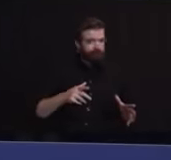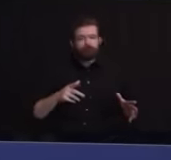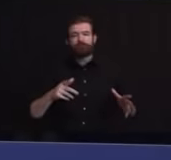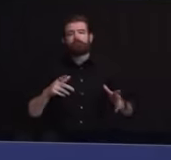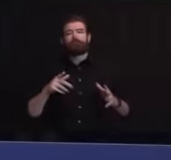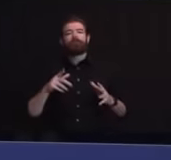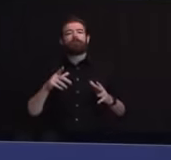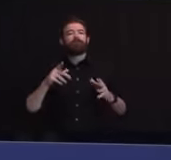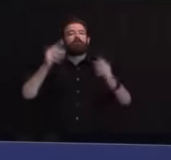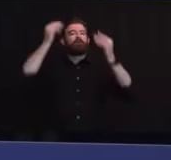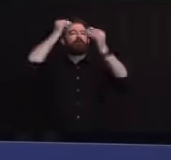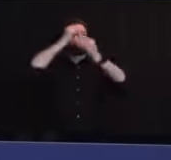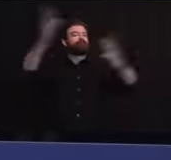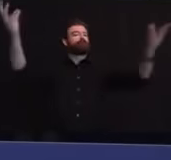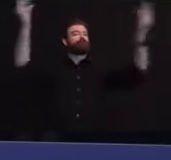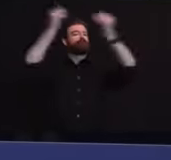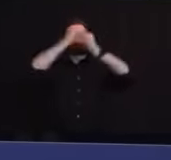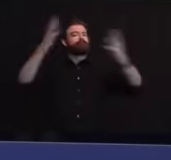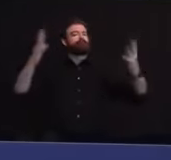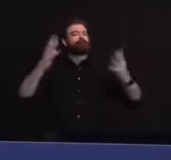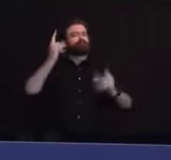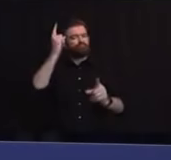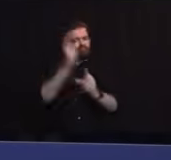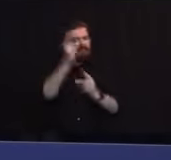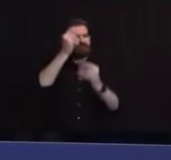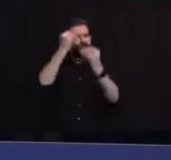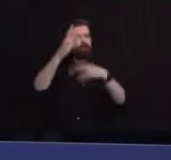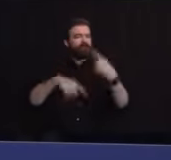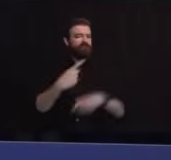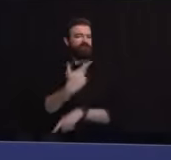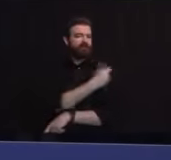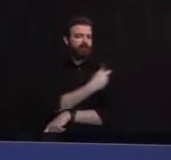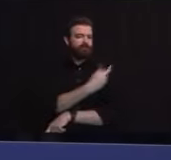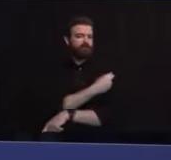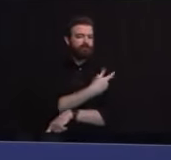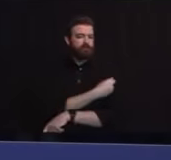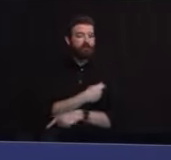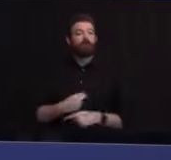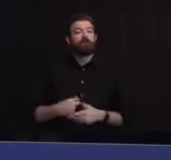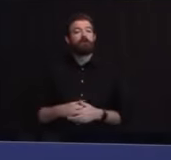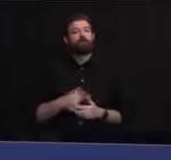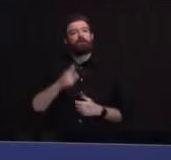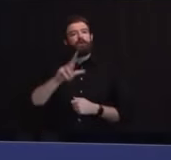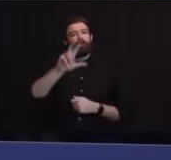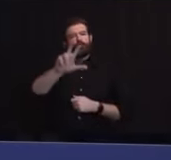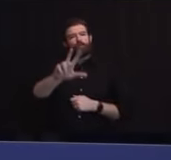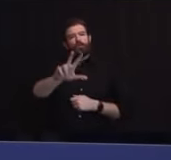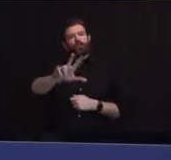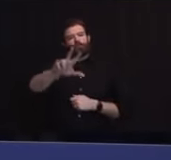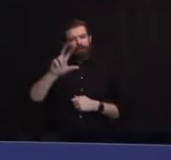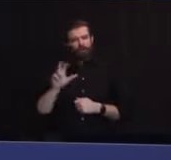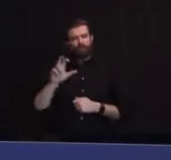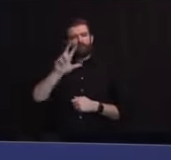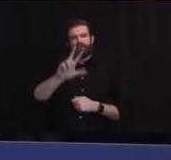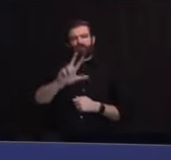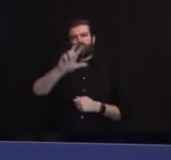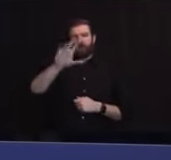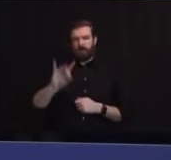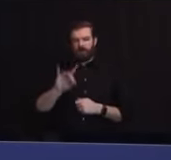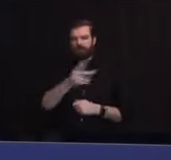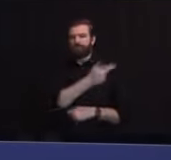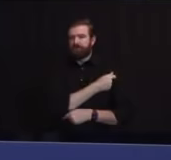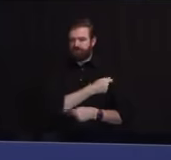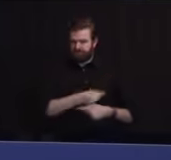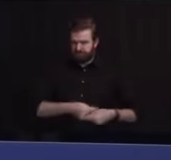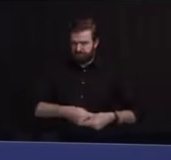vaccines. Throughout the event on Saturday, 338 doses were administered. 87 of the individuals who